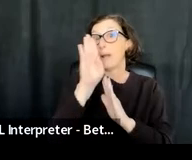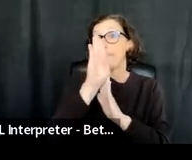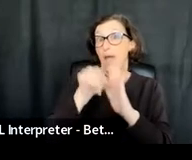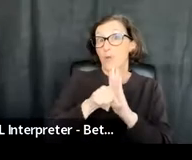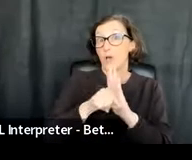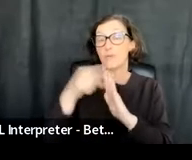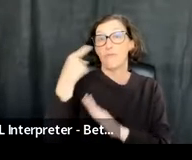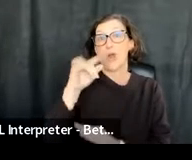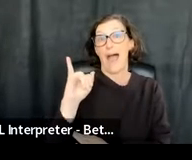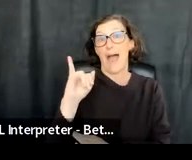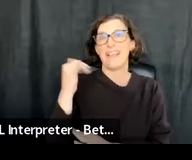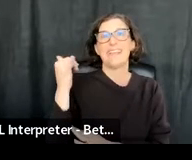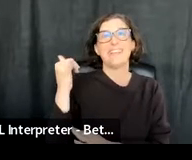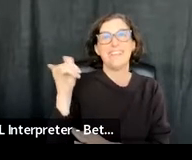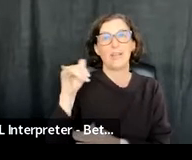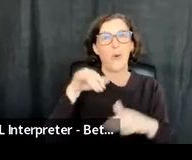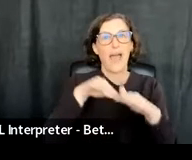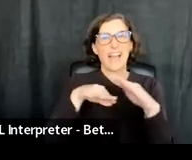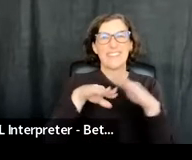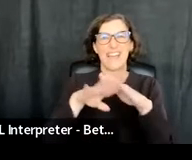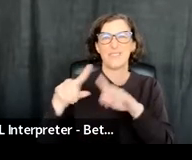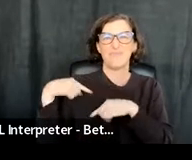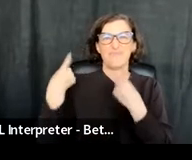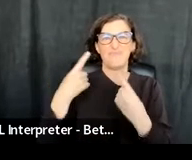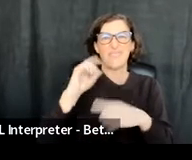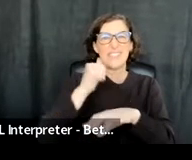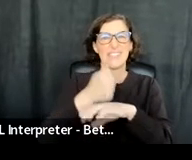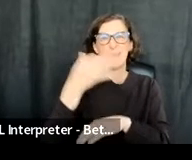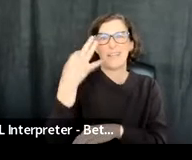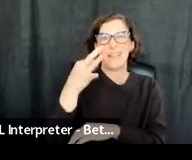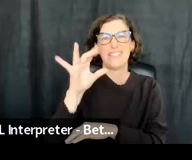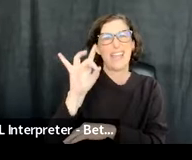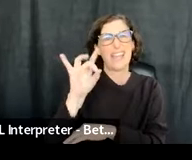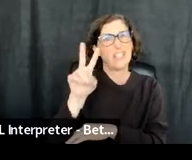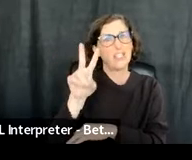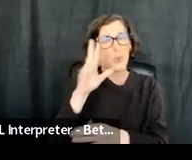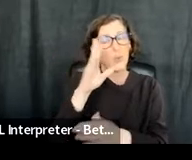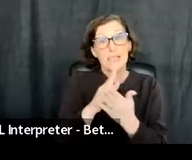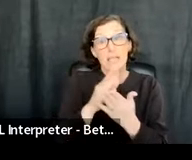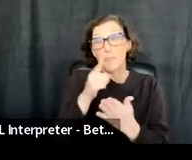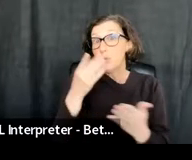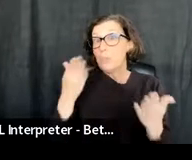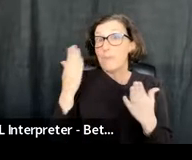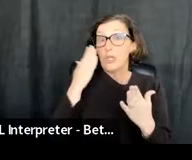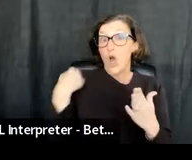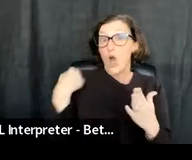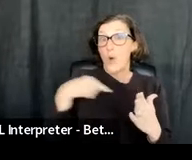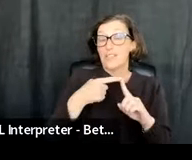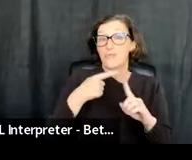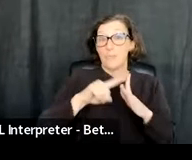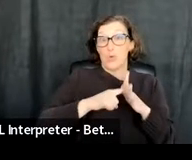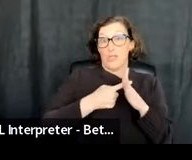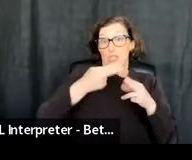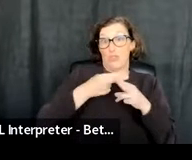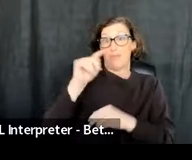iYellow Access. We've been around since 1982, and some of you may know us from our original name of